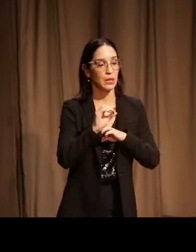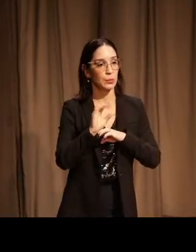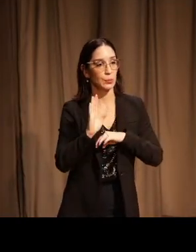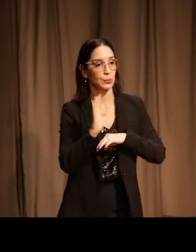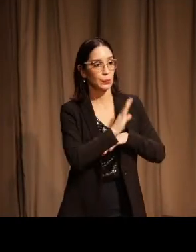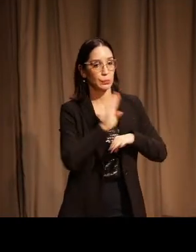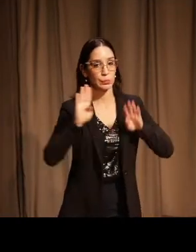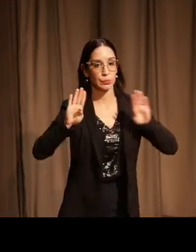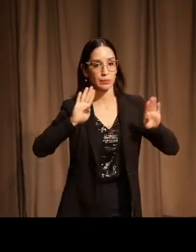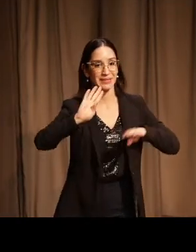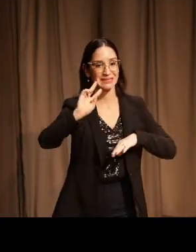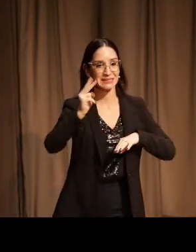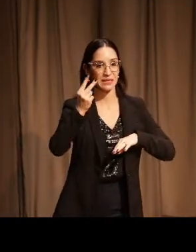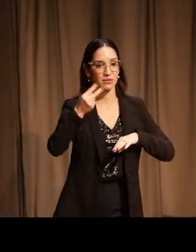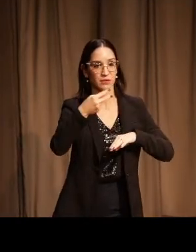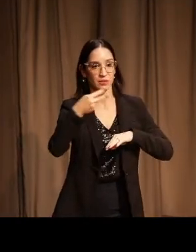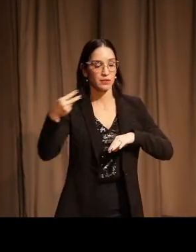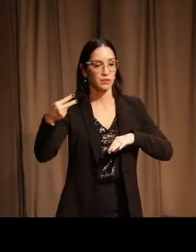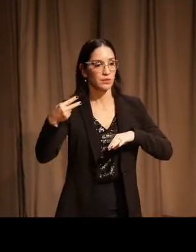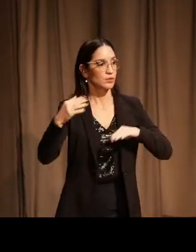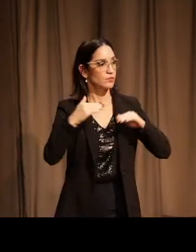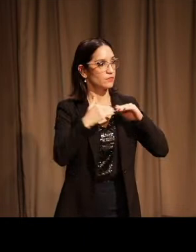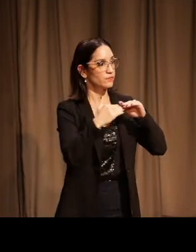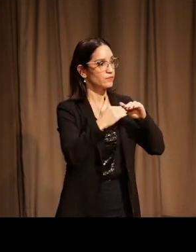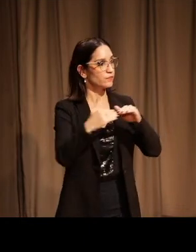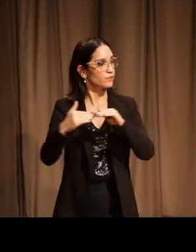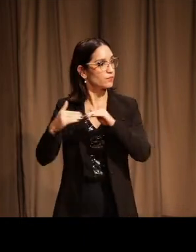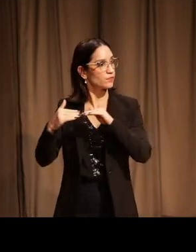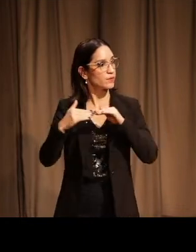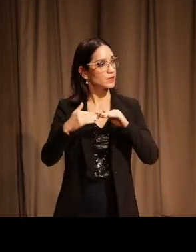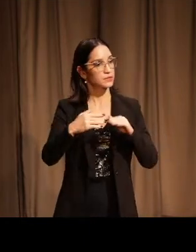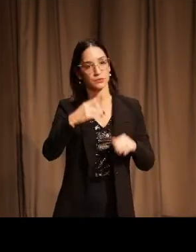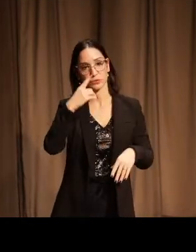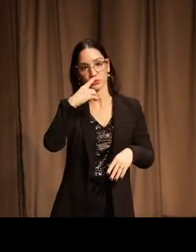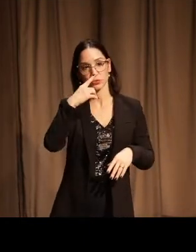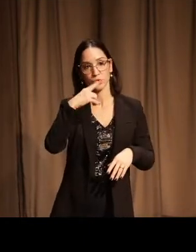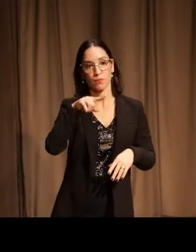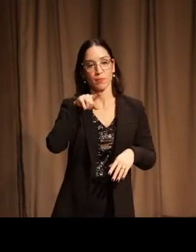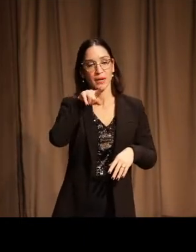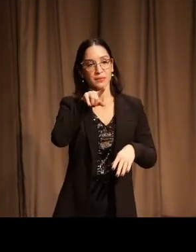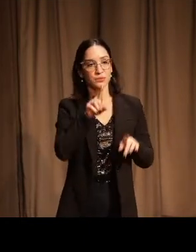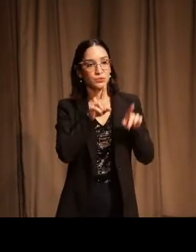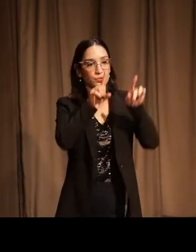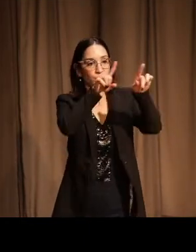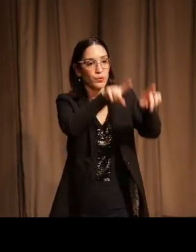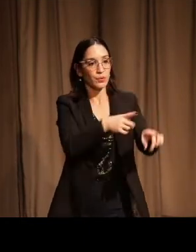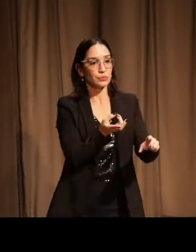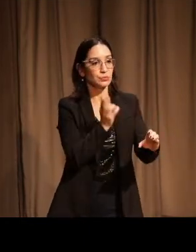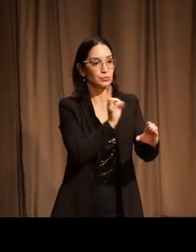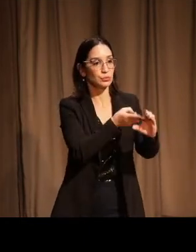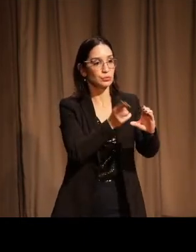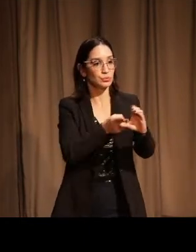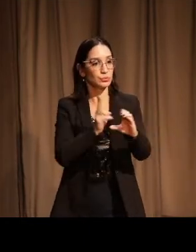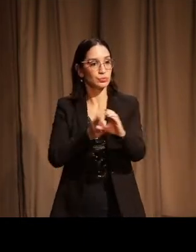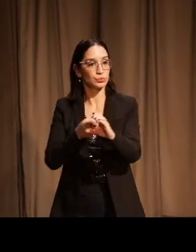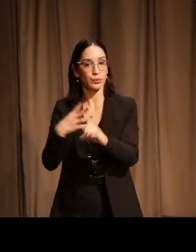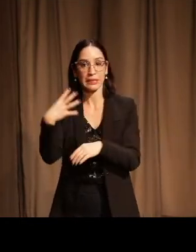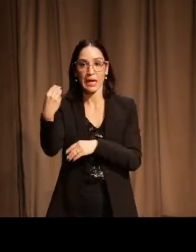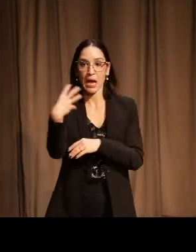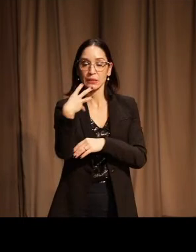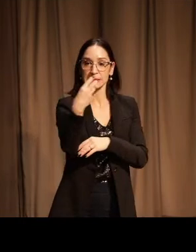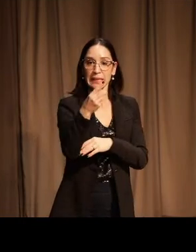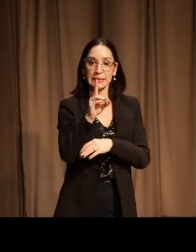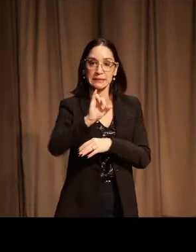also to please join us outside for Waxy, an all-woman, all-vinyl DJ collective that we have outside. So there's lots to do in your